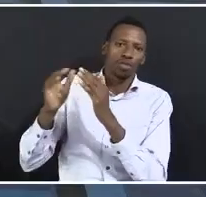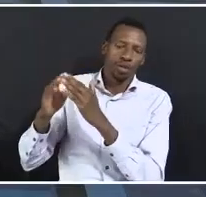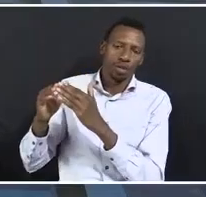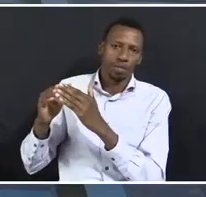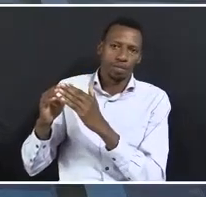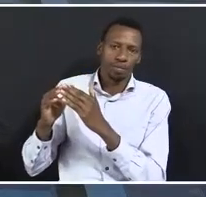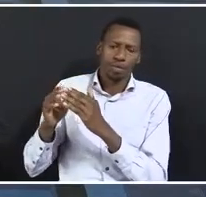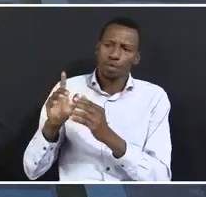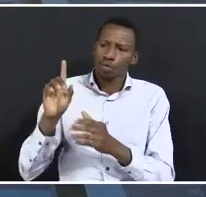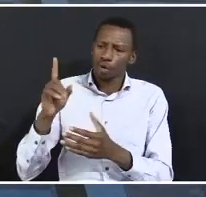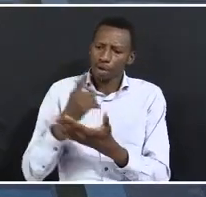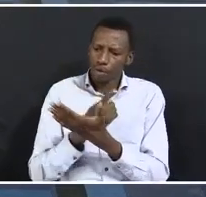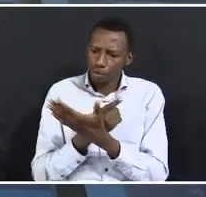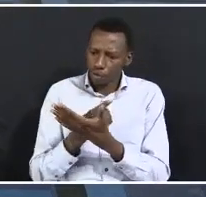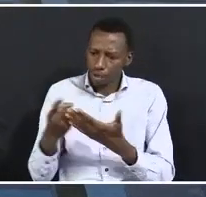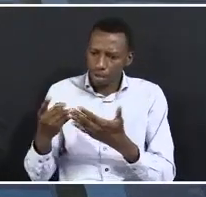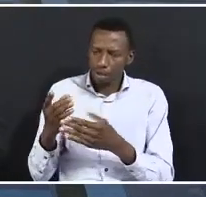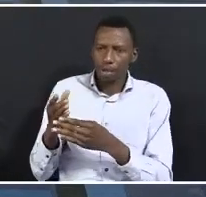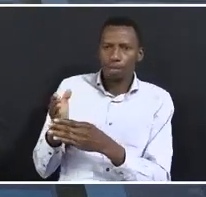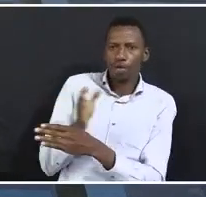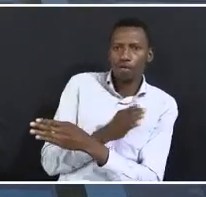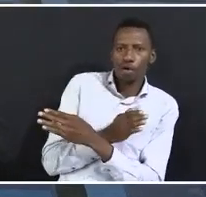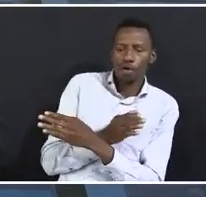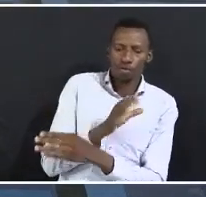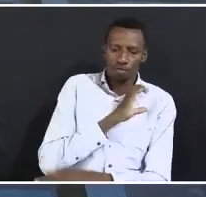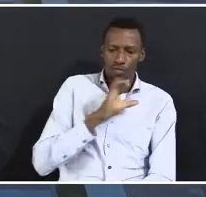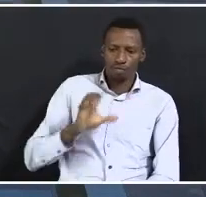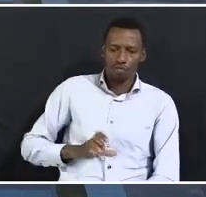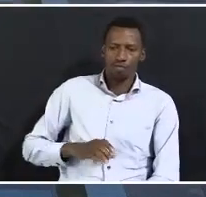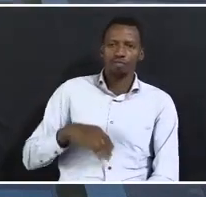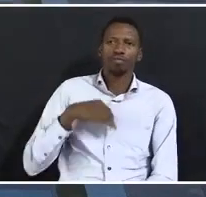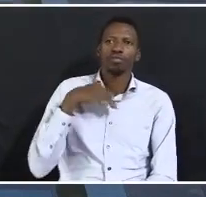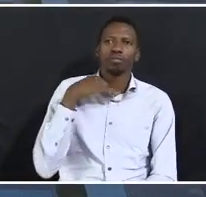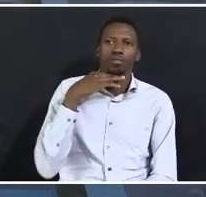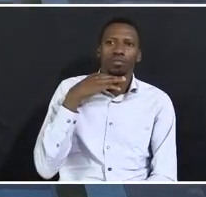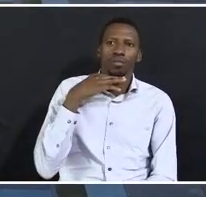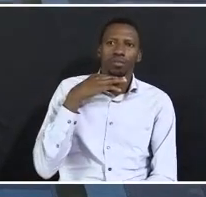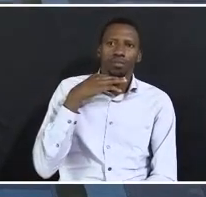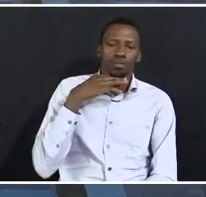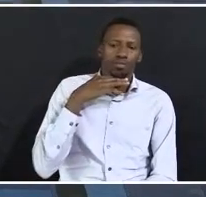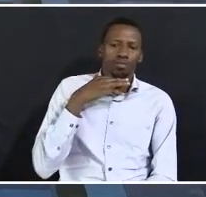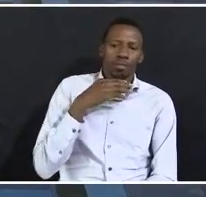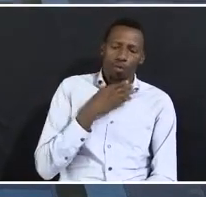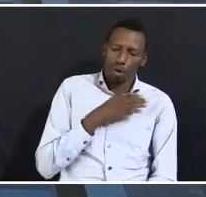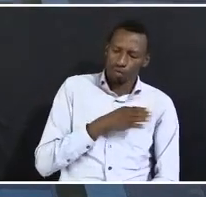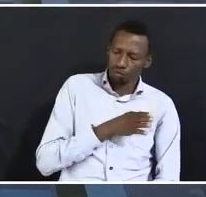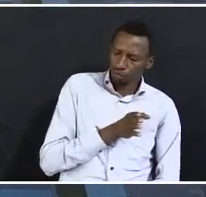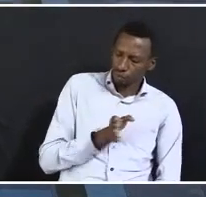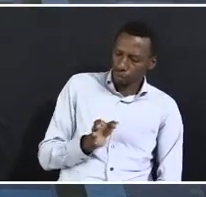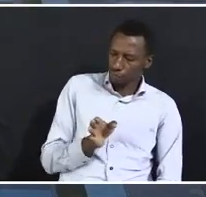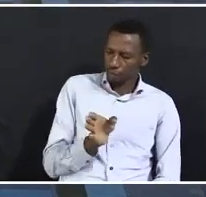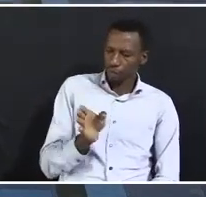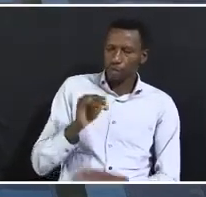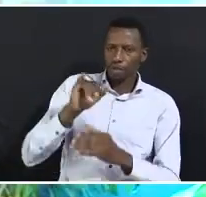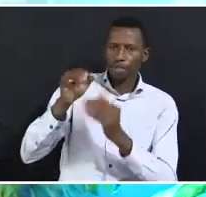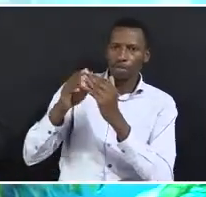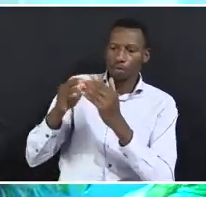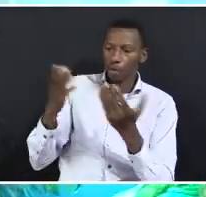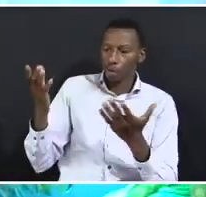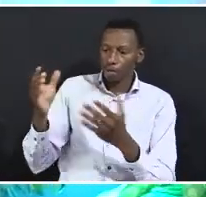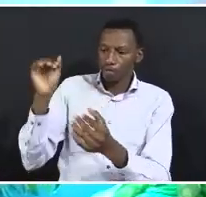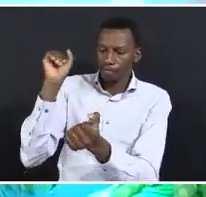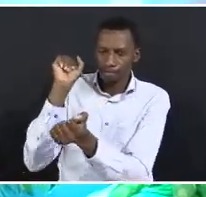happening 1 week just before the death of Christ. He is going to Jerusalem, where he will be arrested,